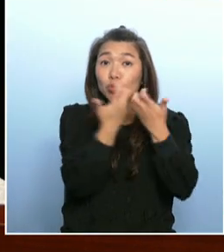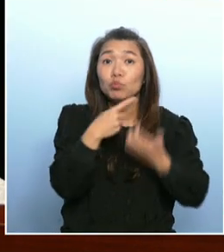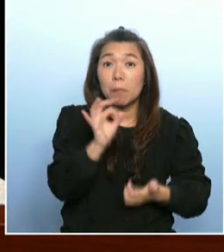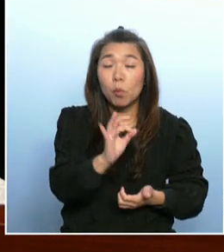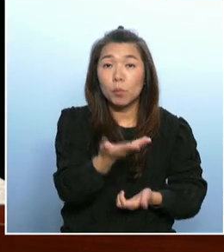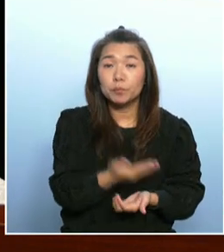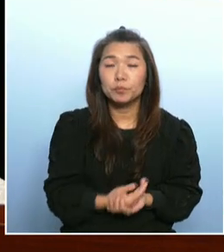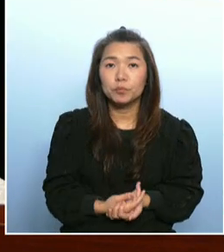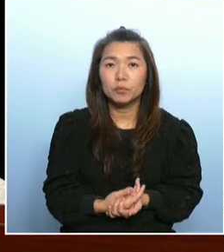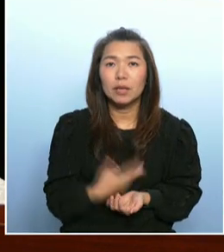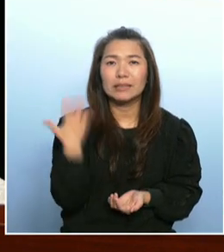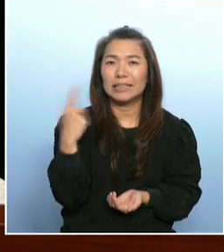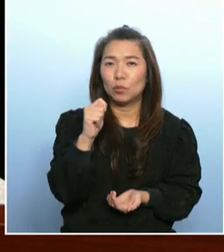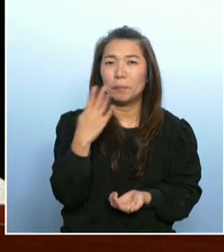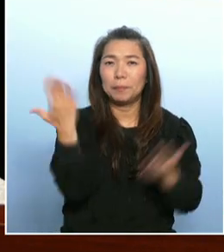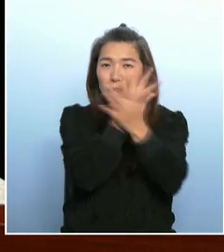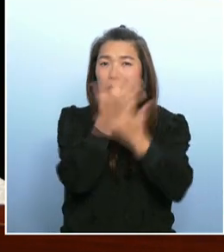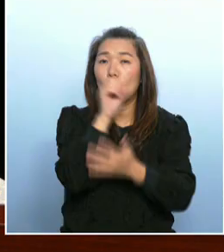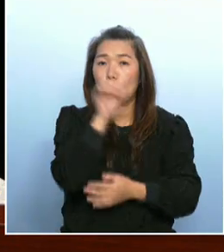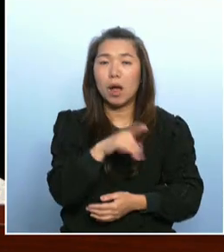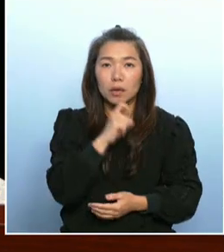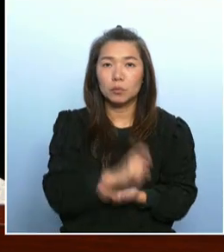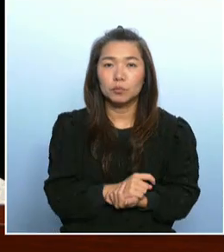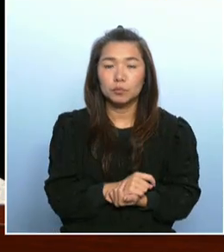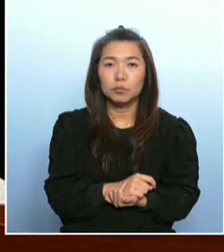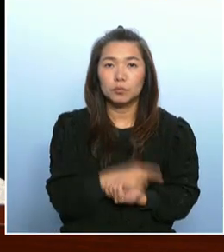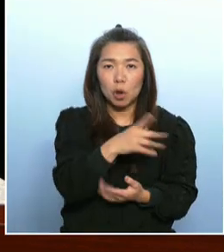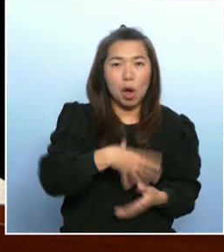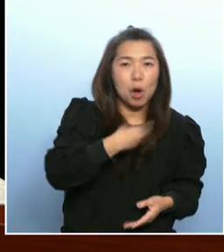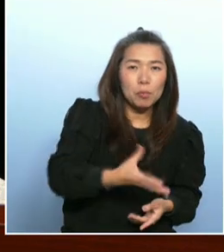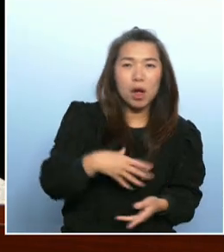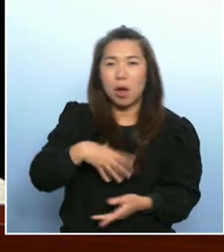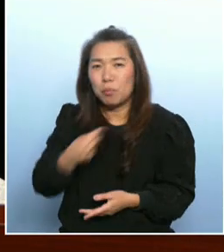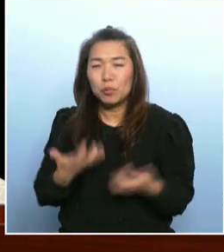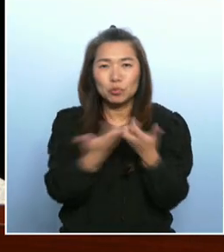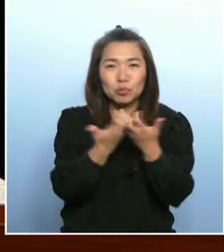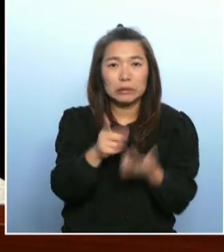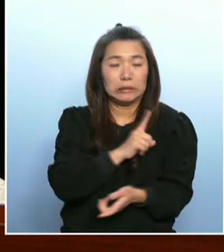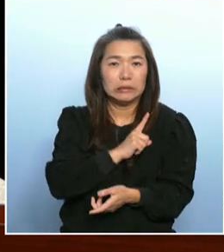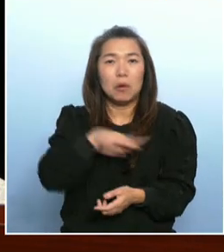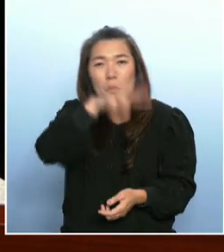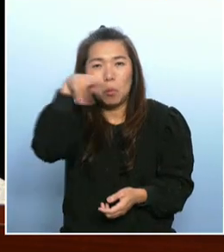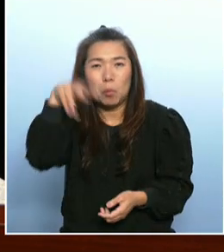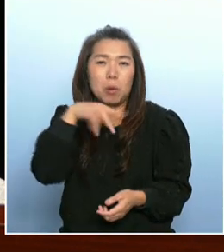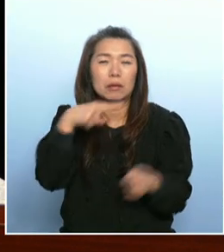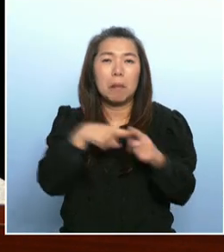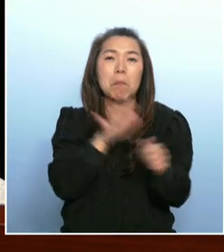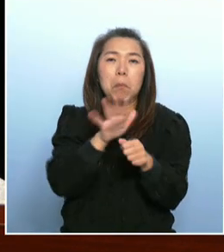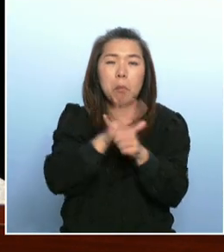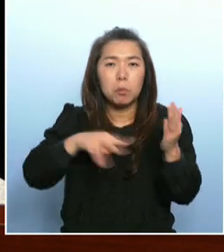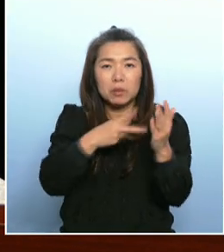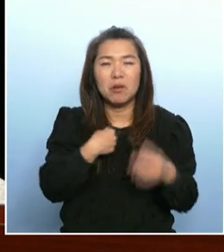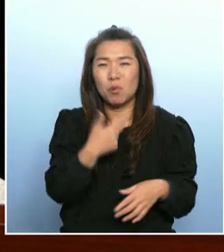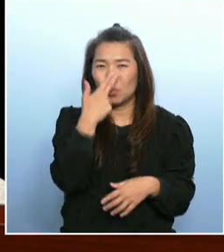So I wonder if the FWD have numbers on the number of electric wheelchairs users in Hong Kong. And there's